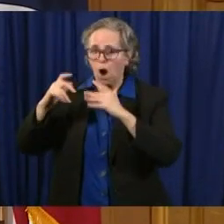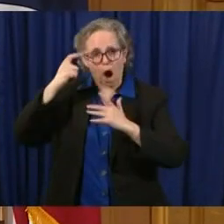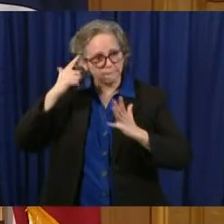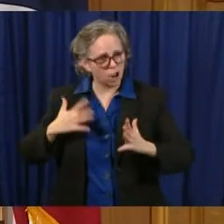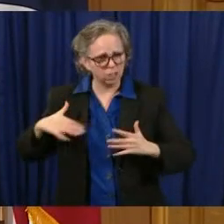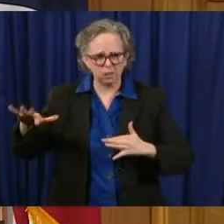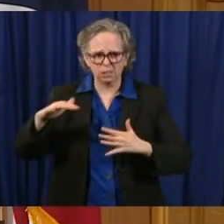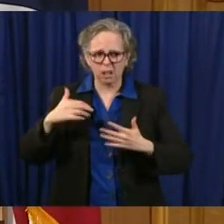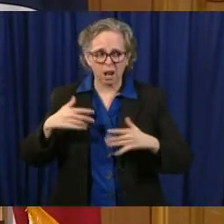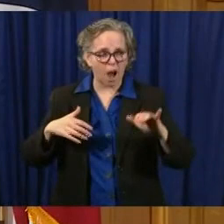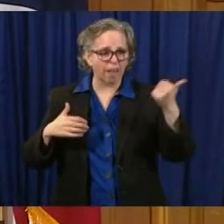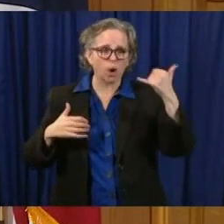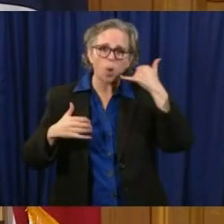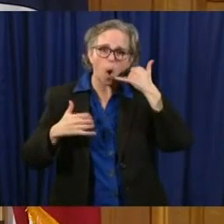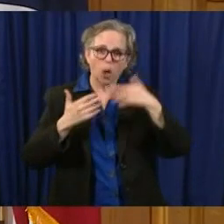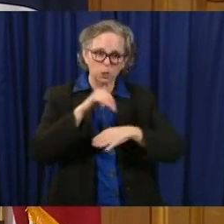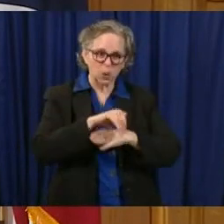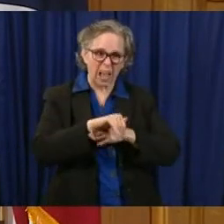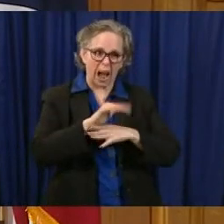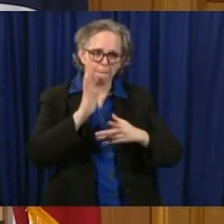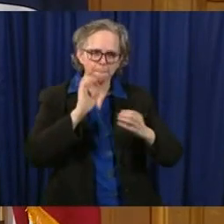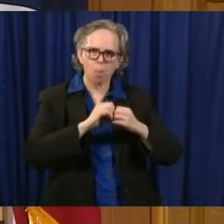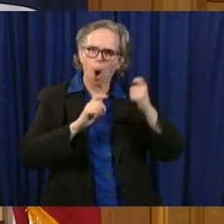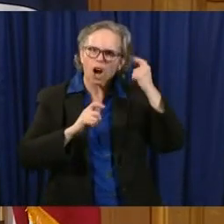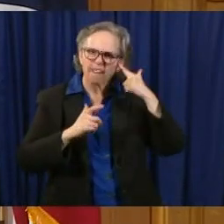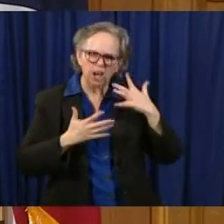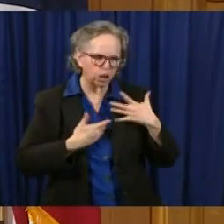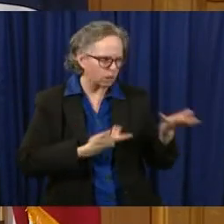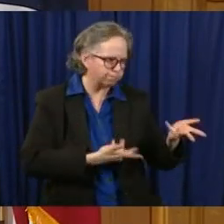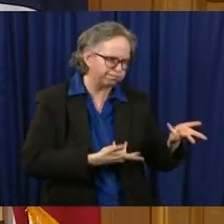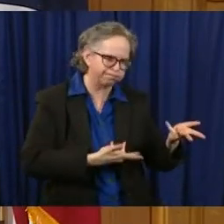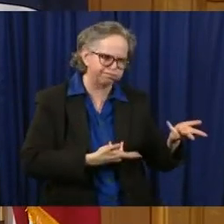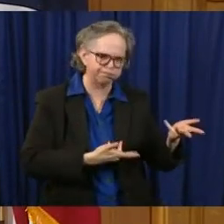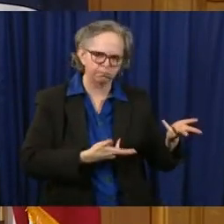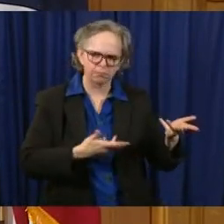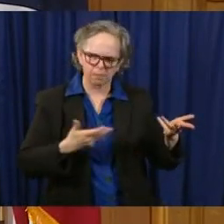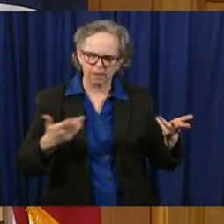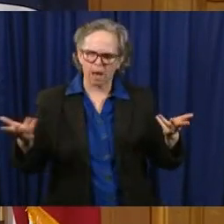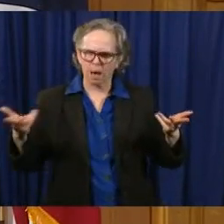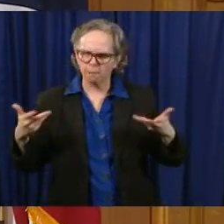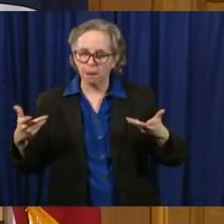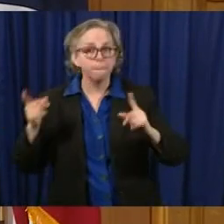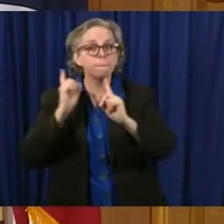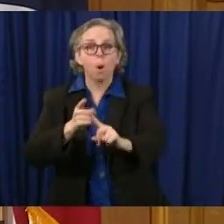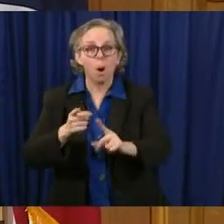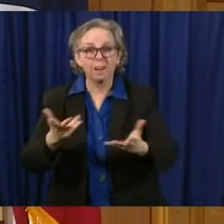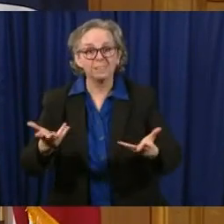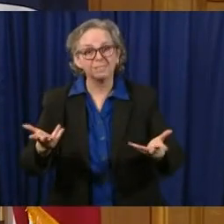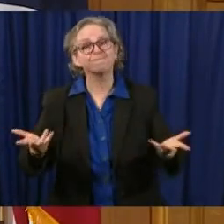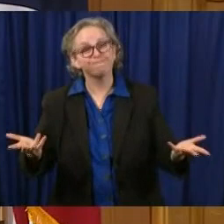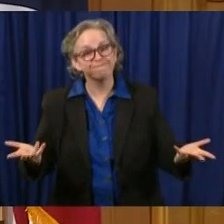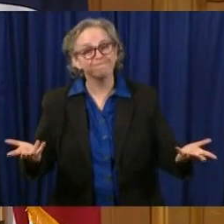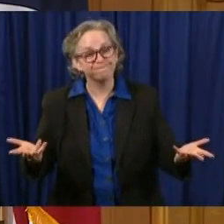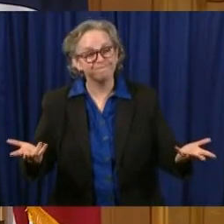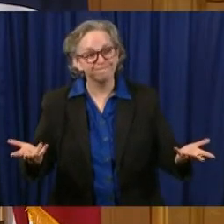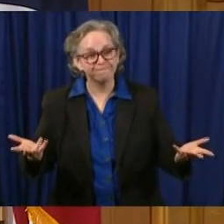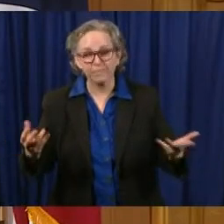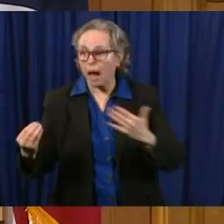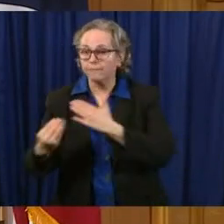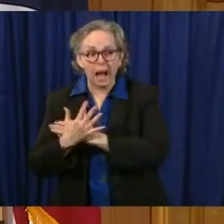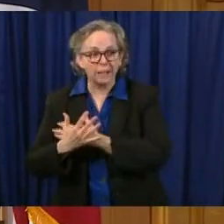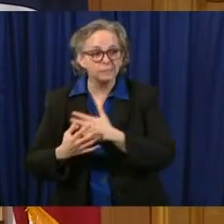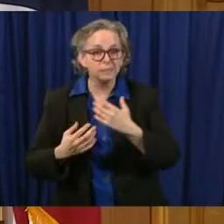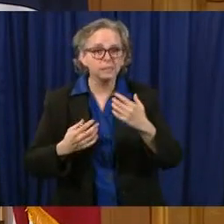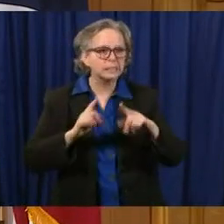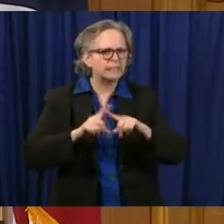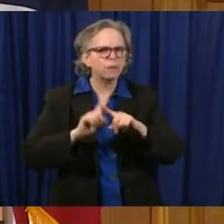one the other night with two of our neighboring governors. So my point is we're getting advice from a lot of different